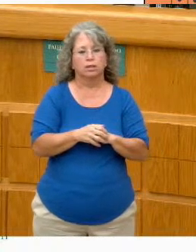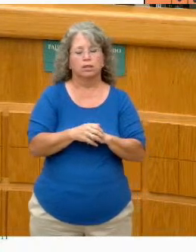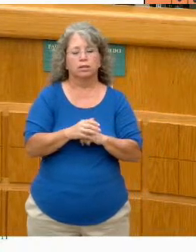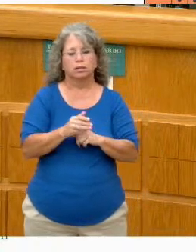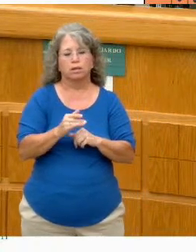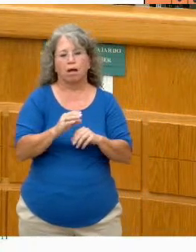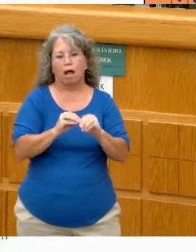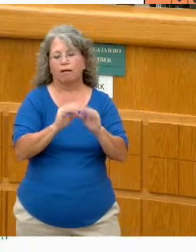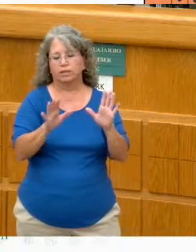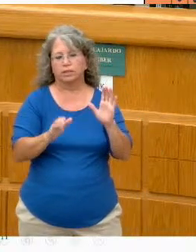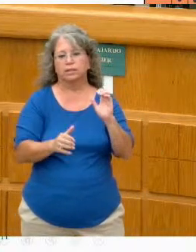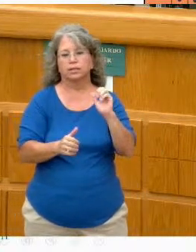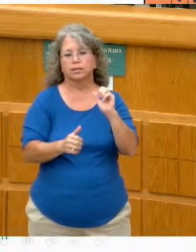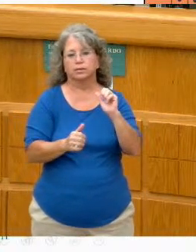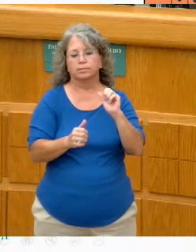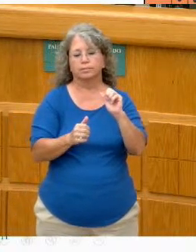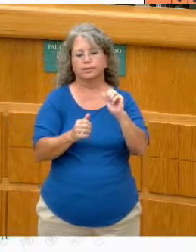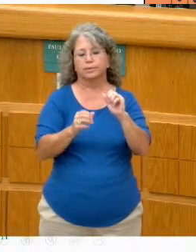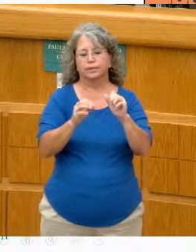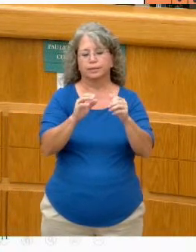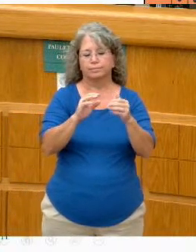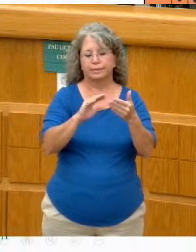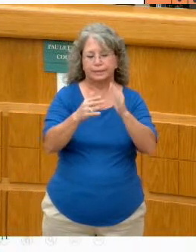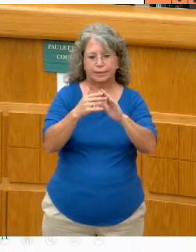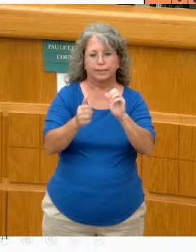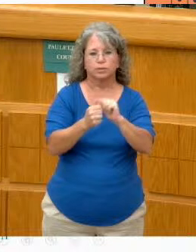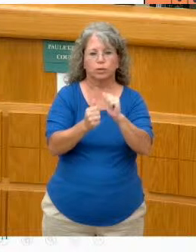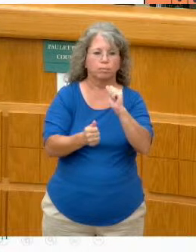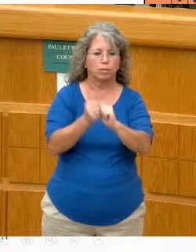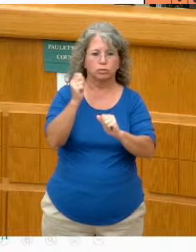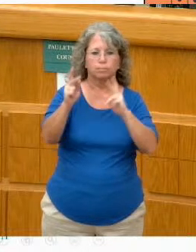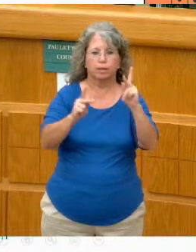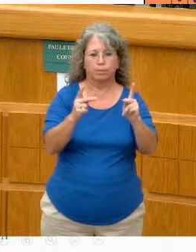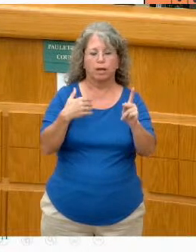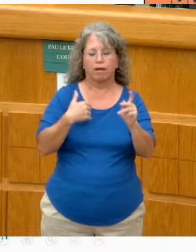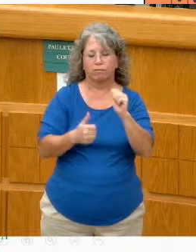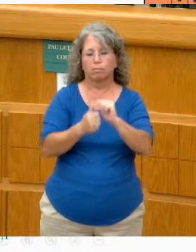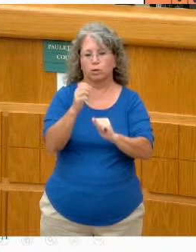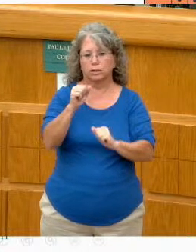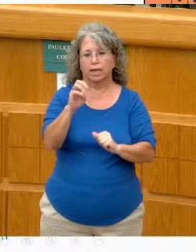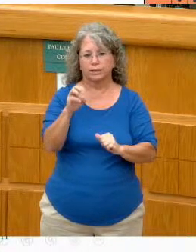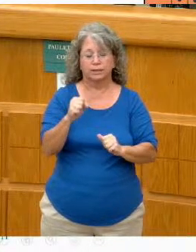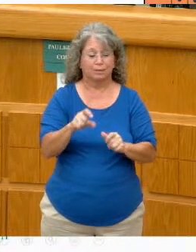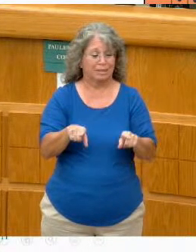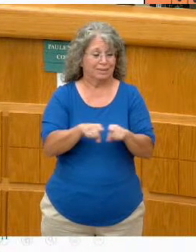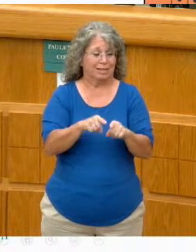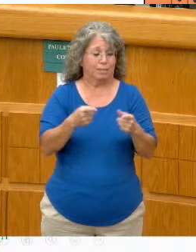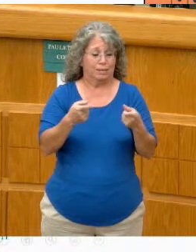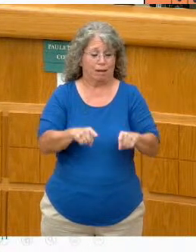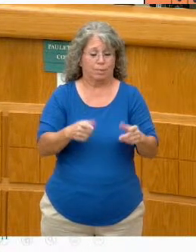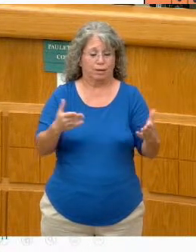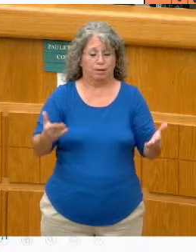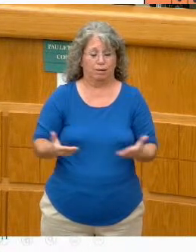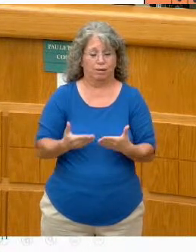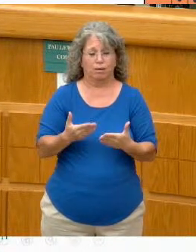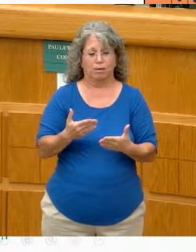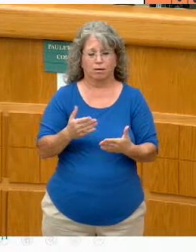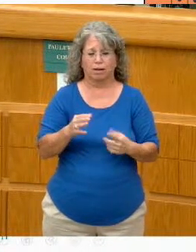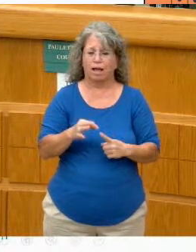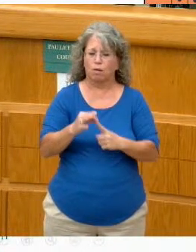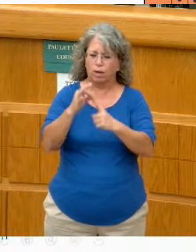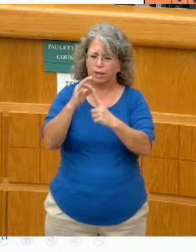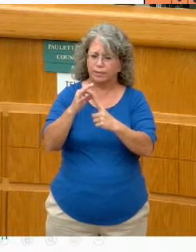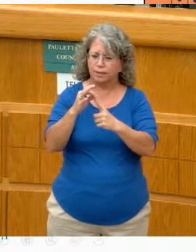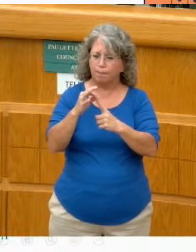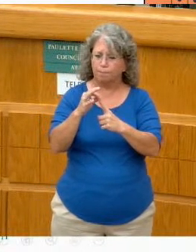with the most cases. And the same thing is happening in the coastal bend area, with the exception that B County has a few more